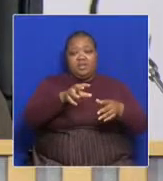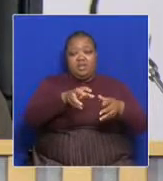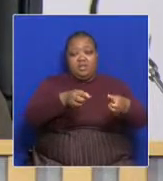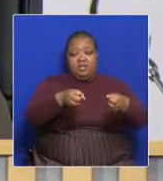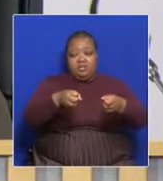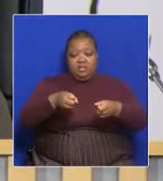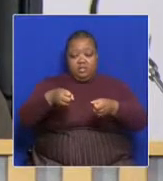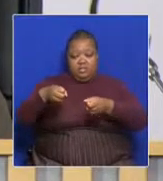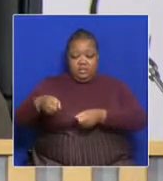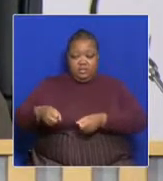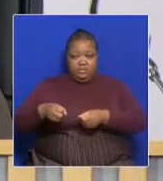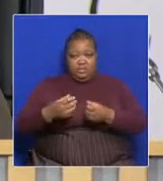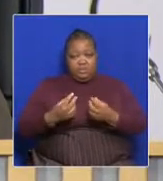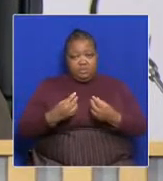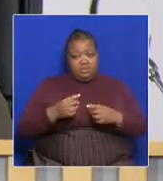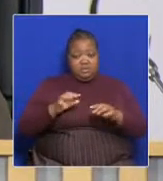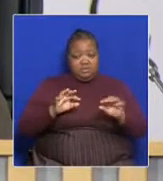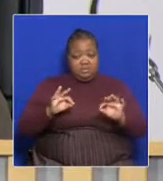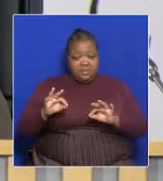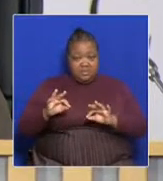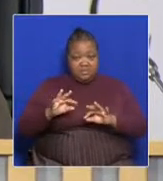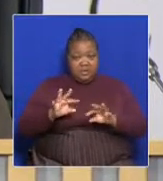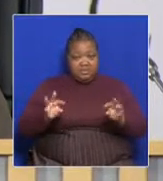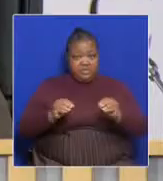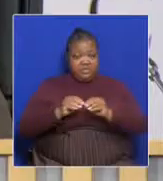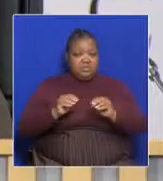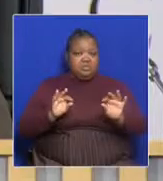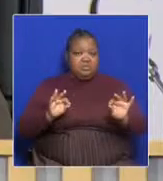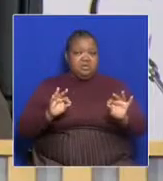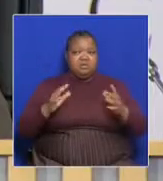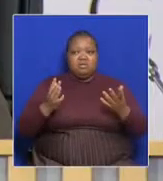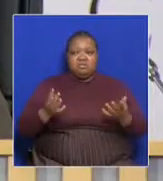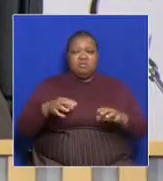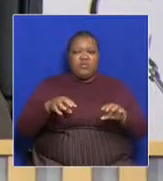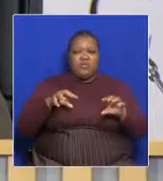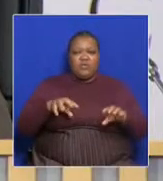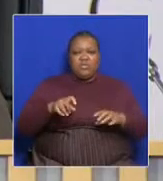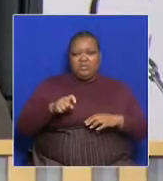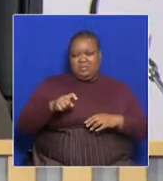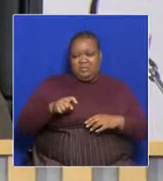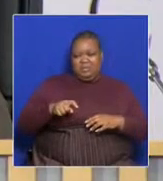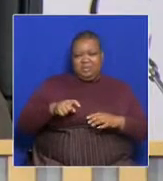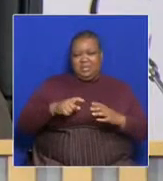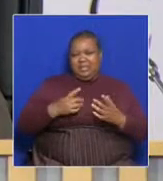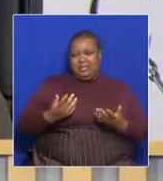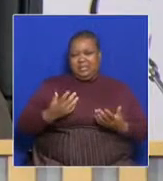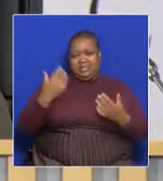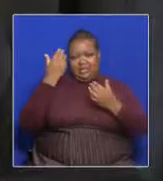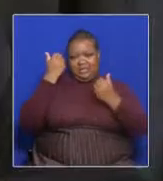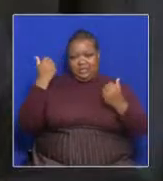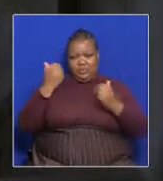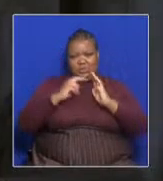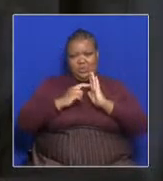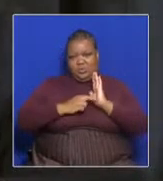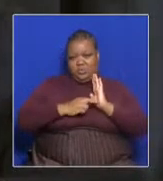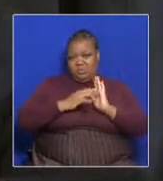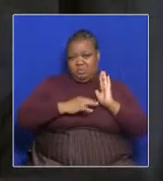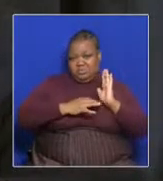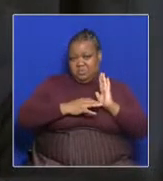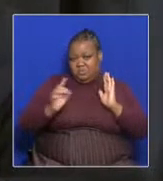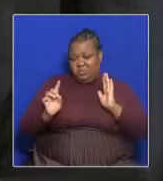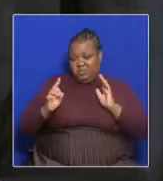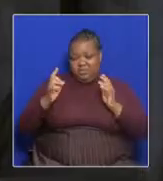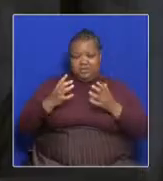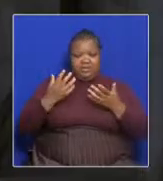is in order, I'm not aware of any obligation in terms of the protocol on us. Can I ask you the question differently?